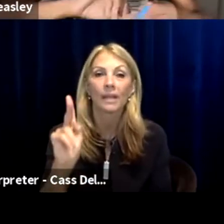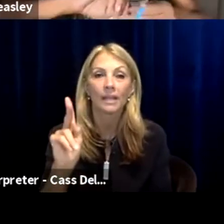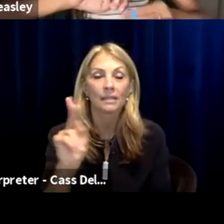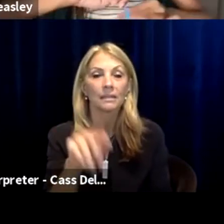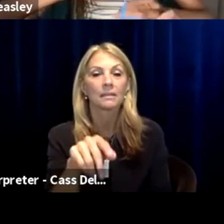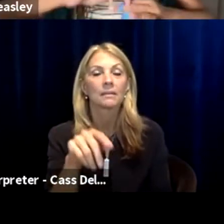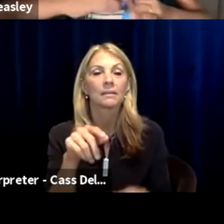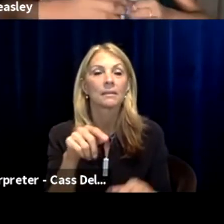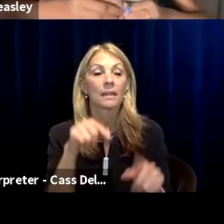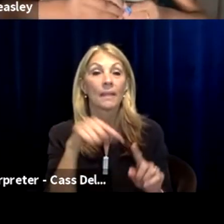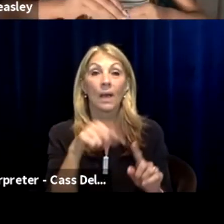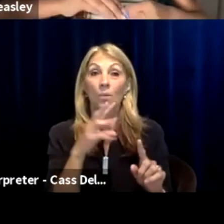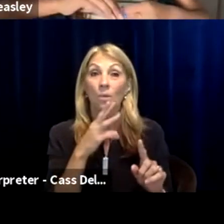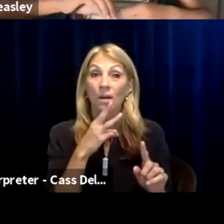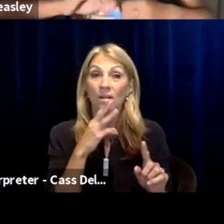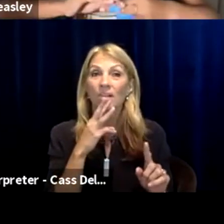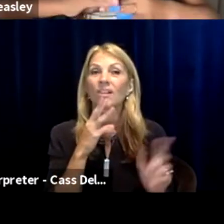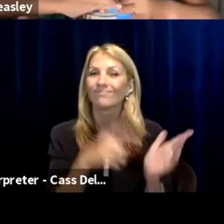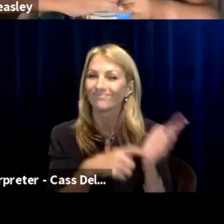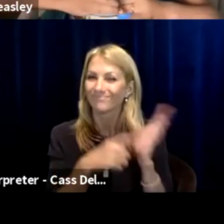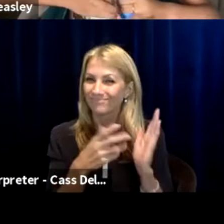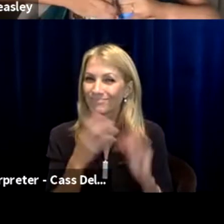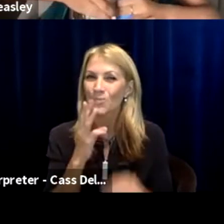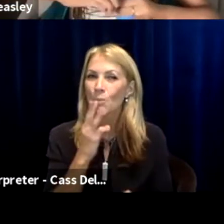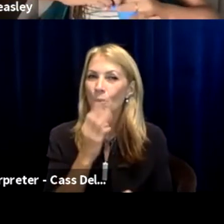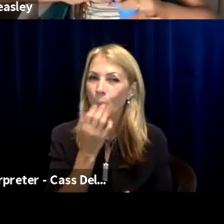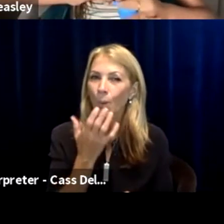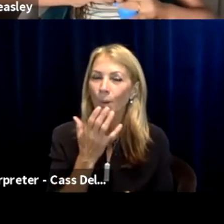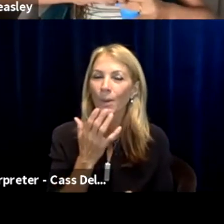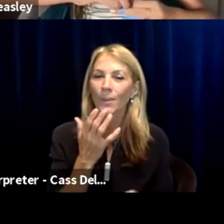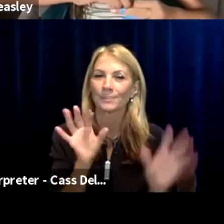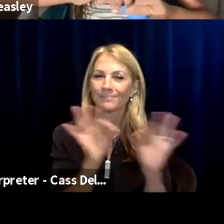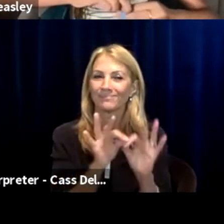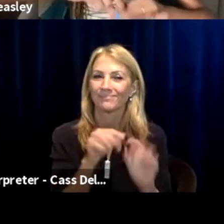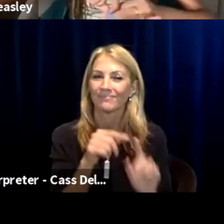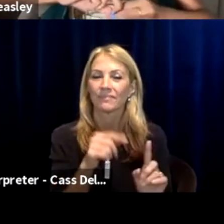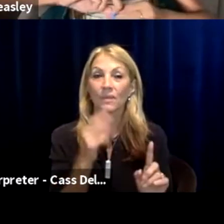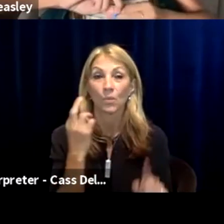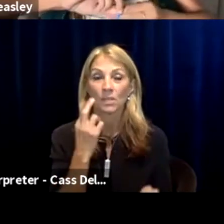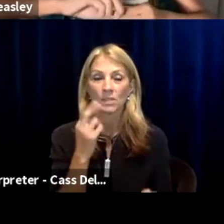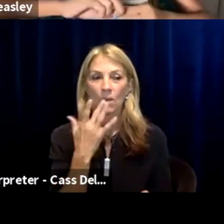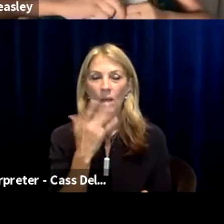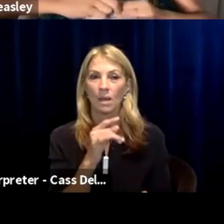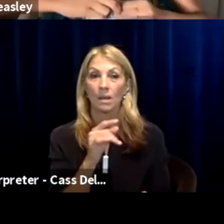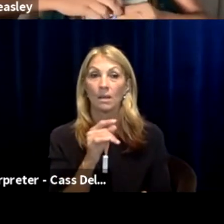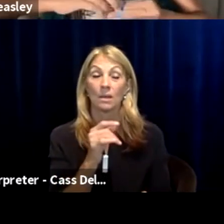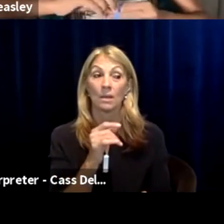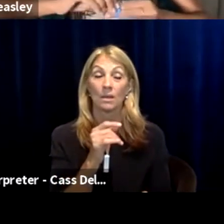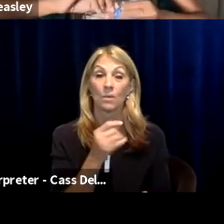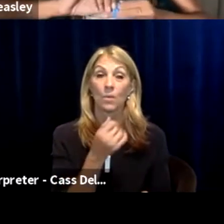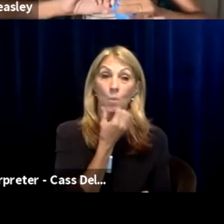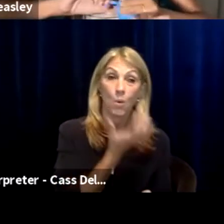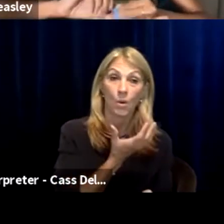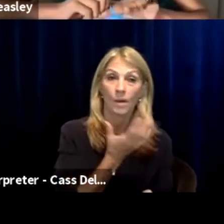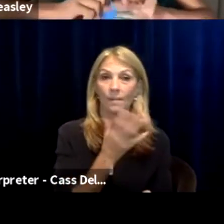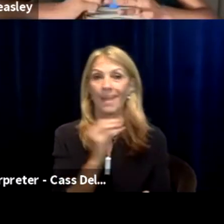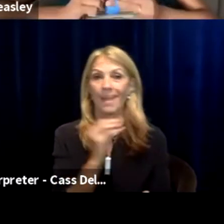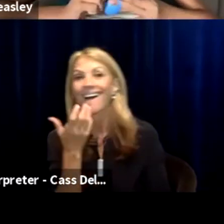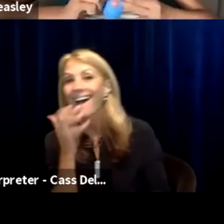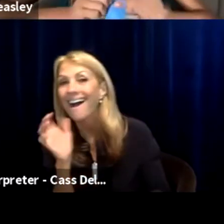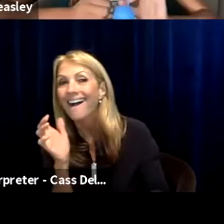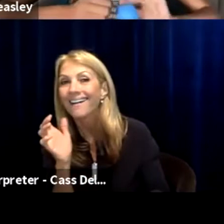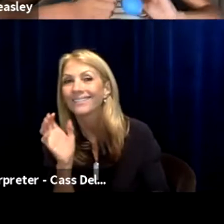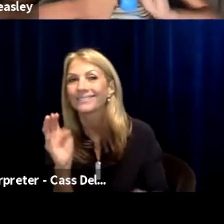be warm. And the reason for that is that warm and hot molecules like to move really, really